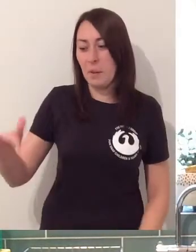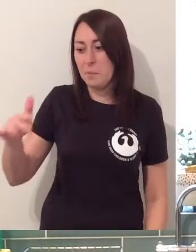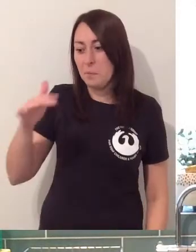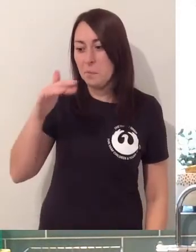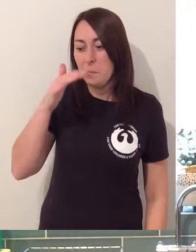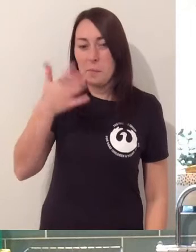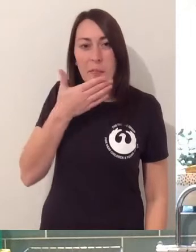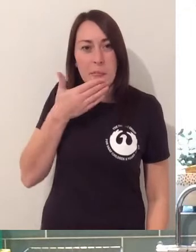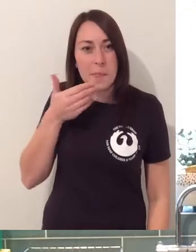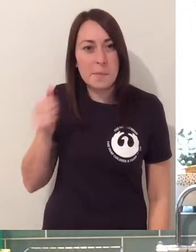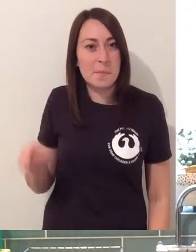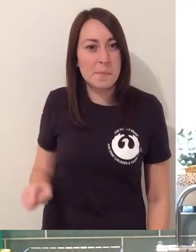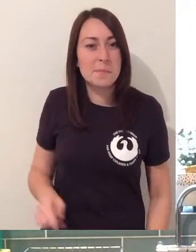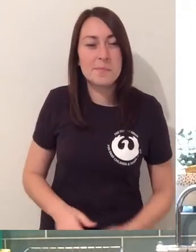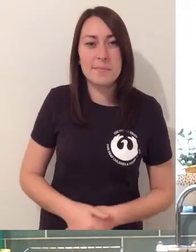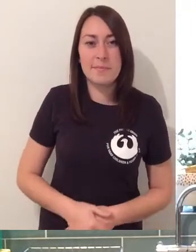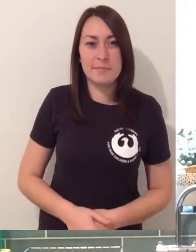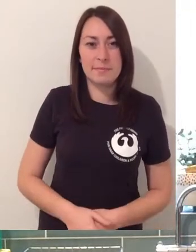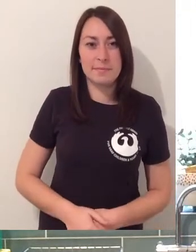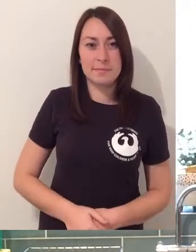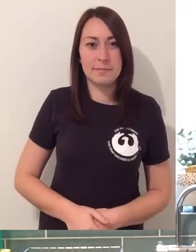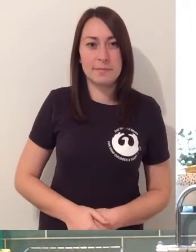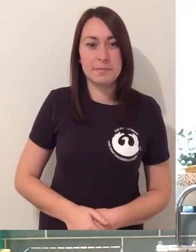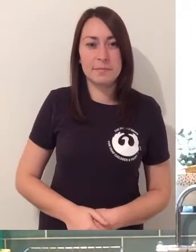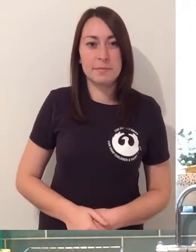Lovely, you can really smell that coming out now.